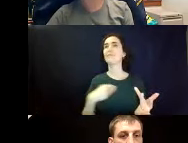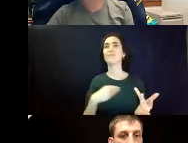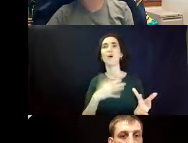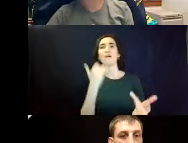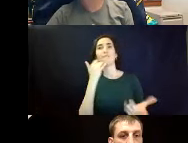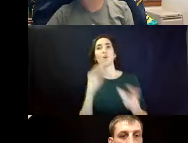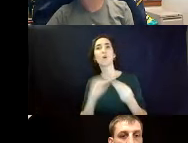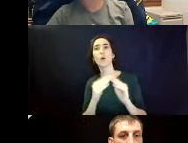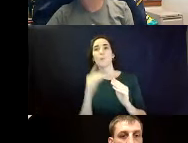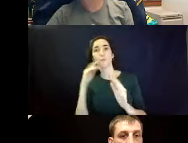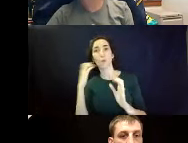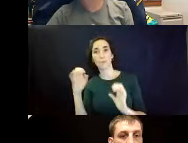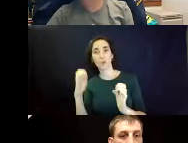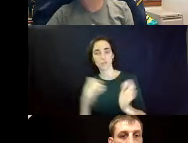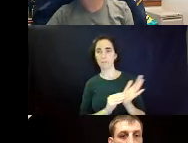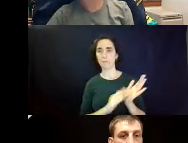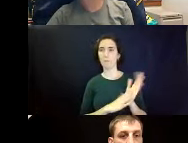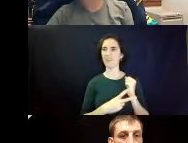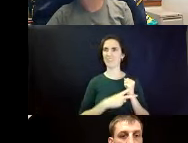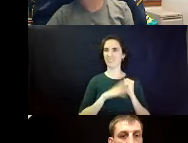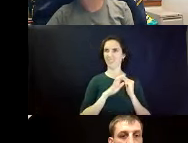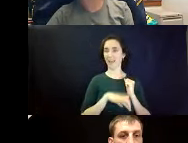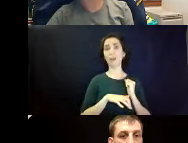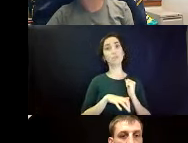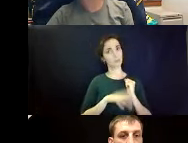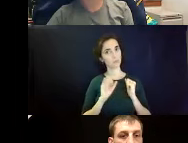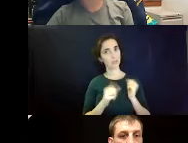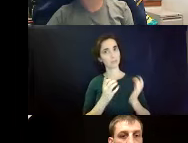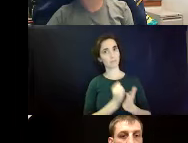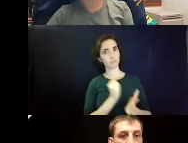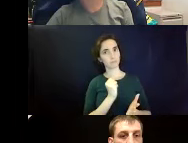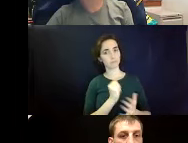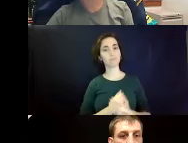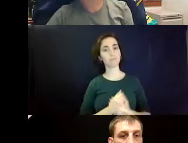any emergency, that really would come in handy.